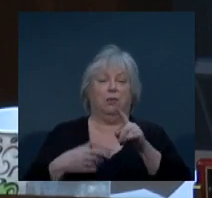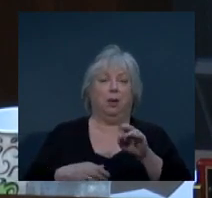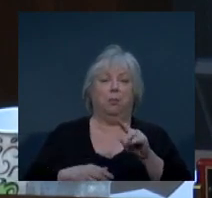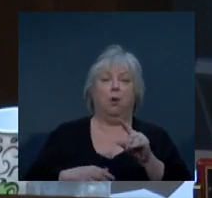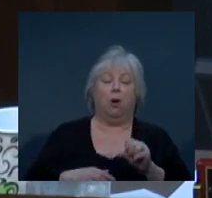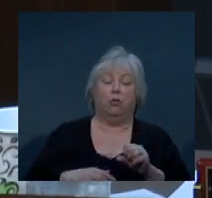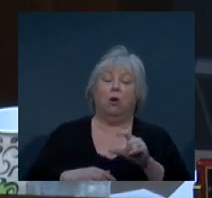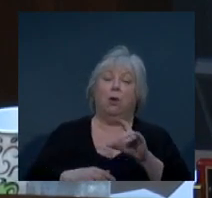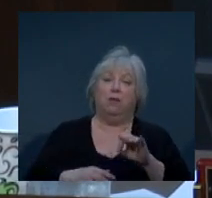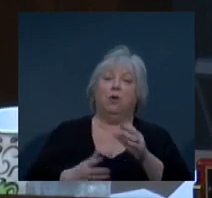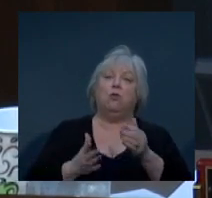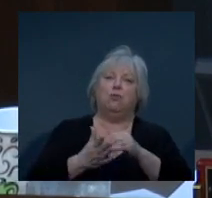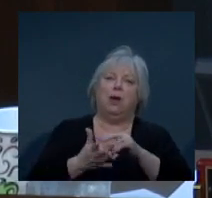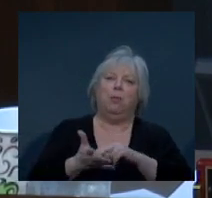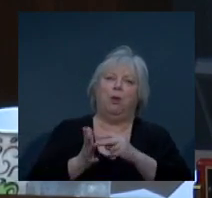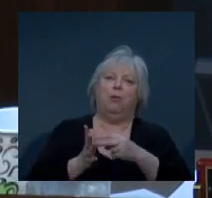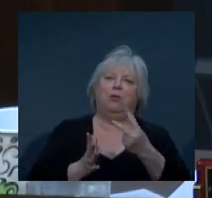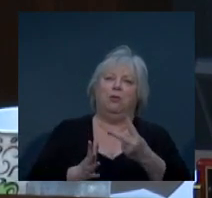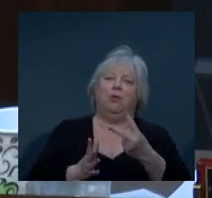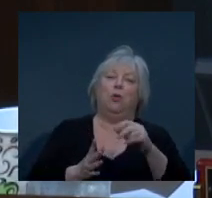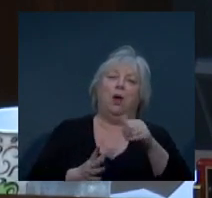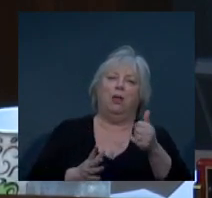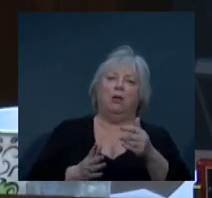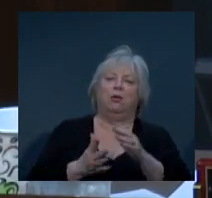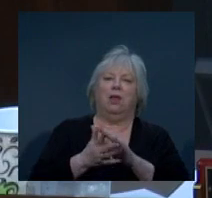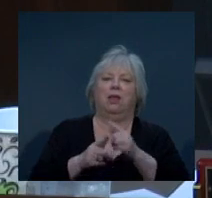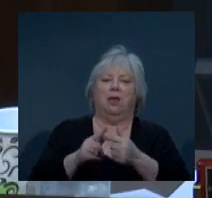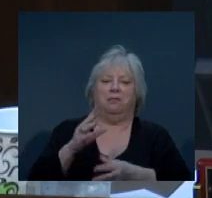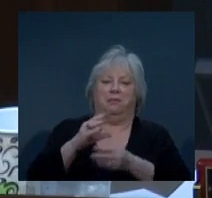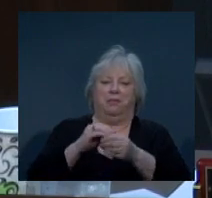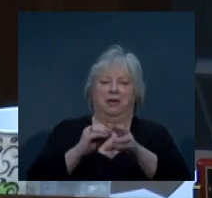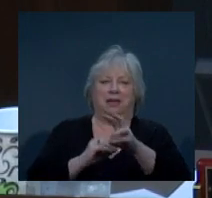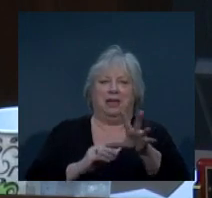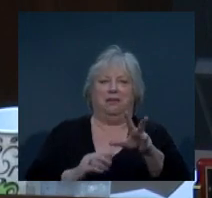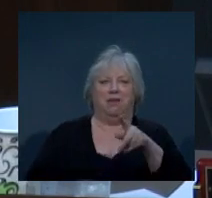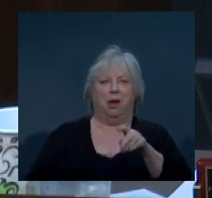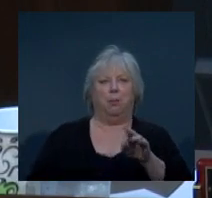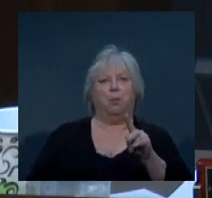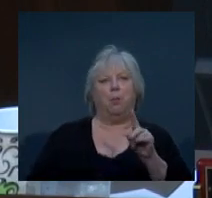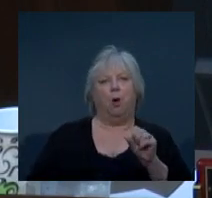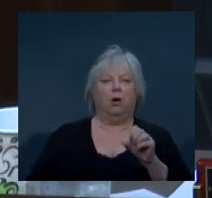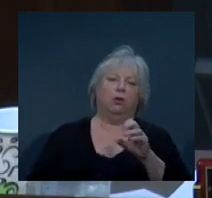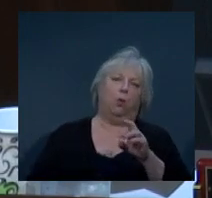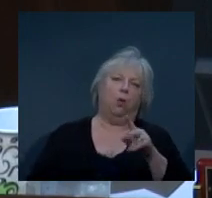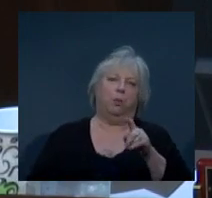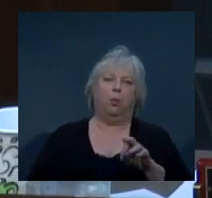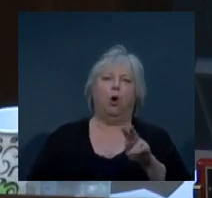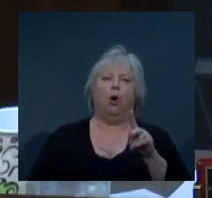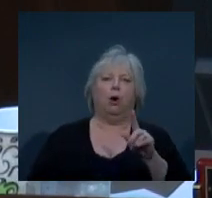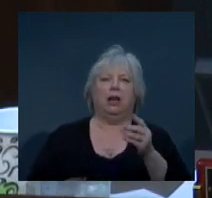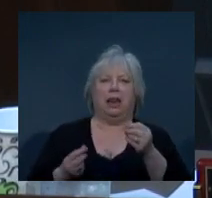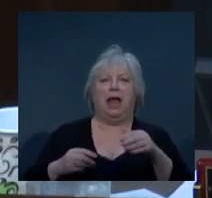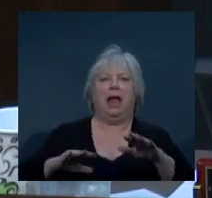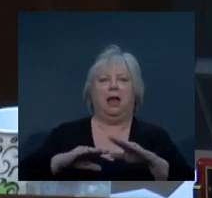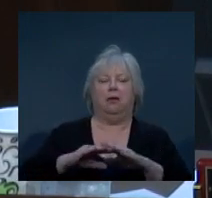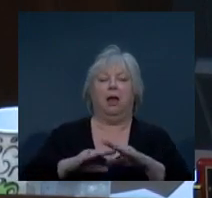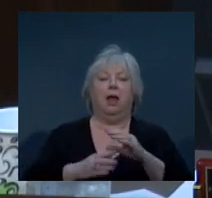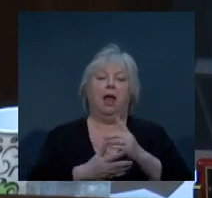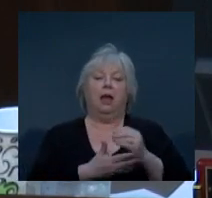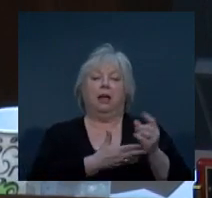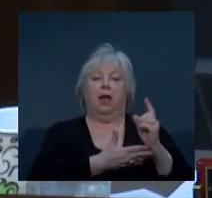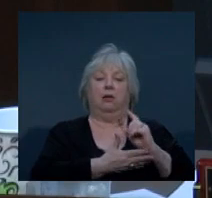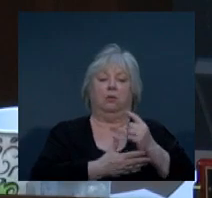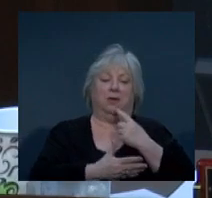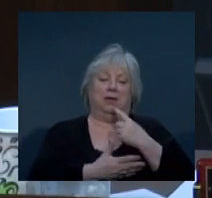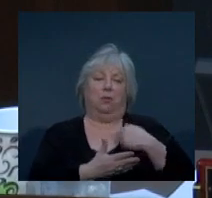ones, we're going to have 65 golf courses, parks or park land. And last week we were told that we're going to have